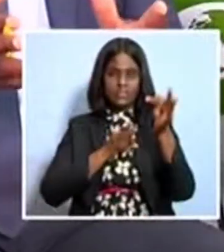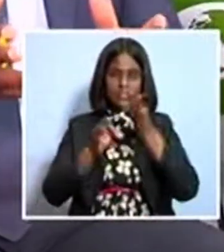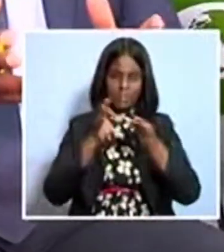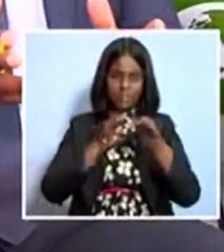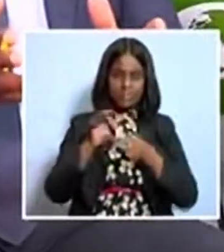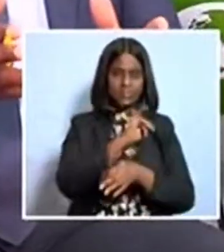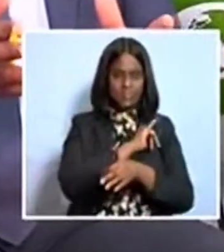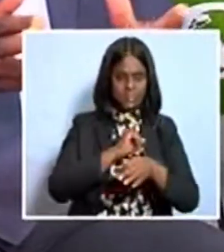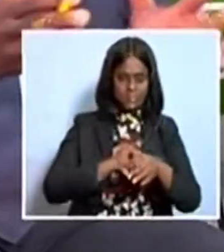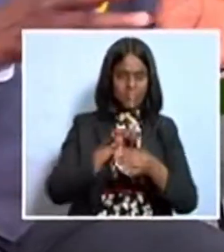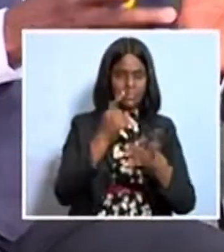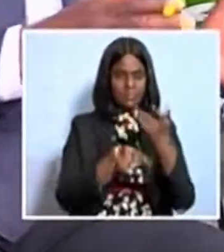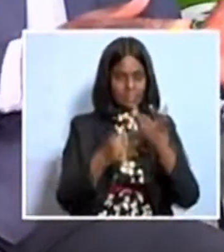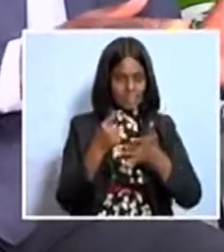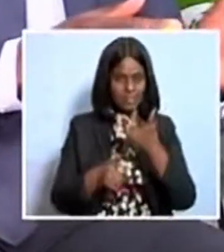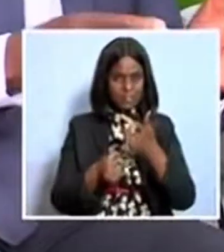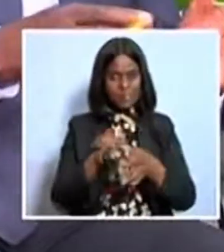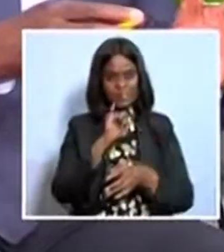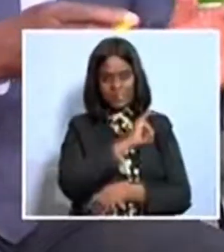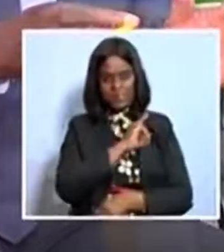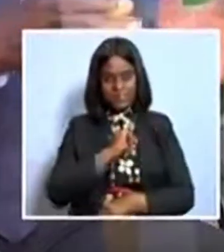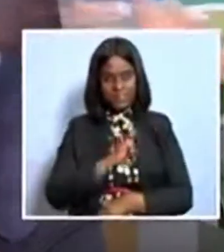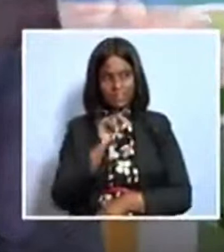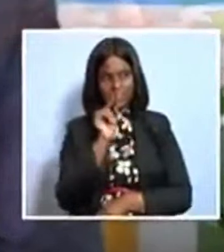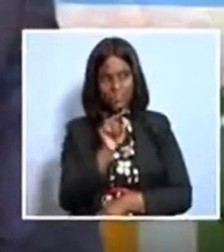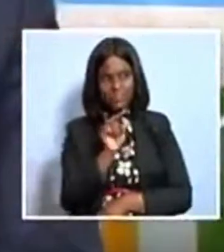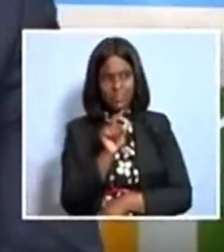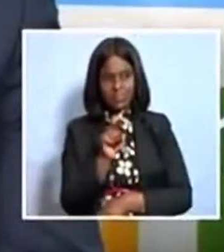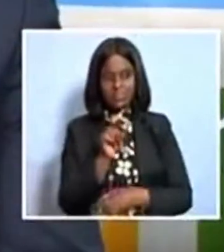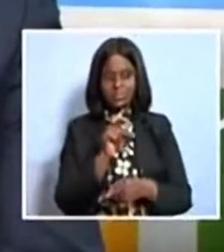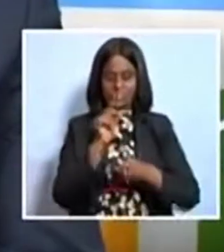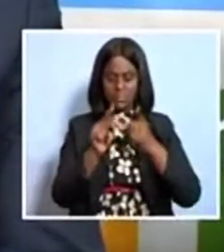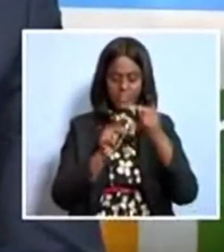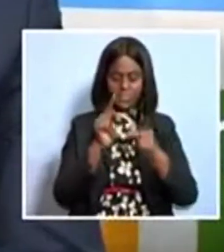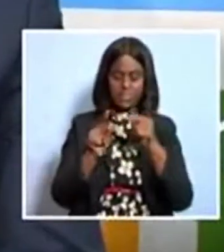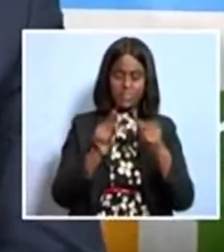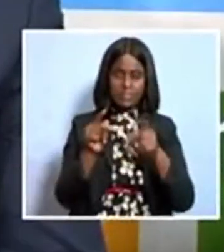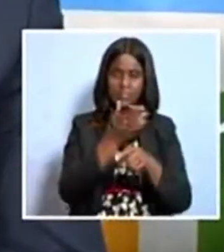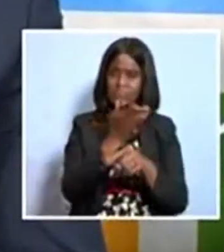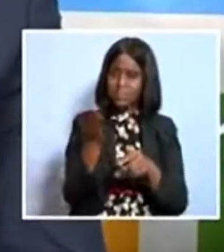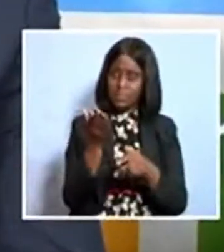industrialization is. So industrialization is a process of